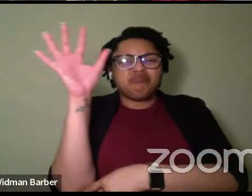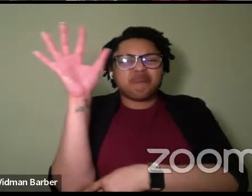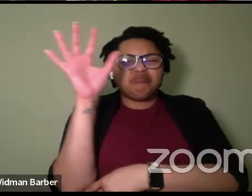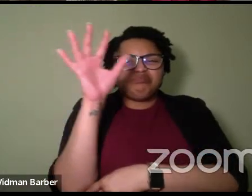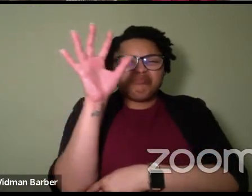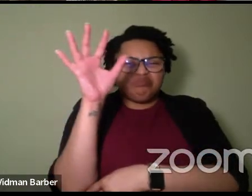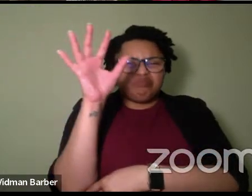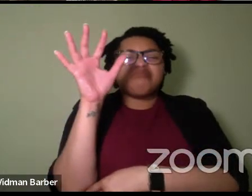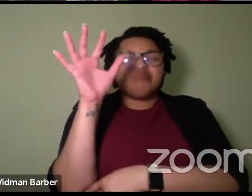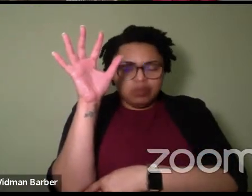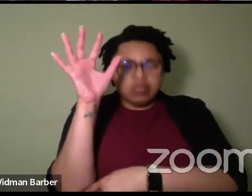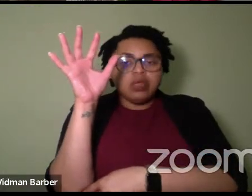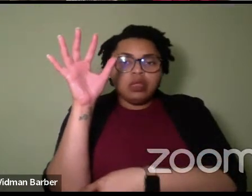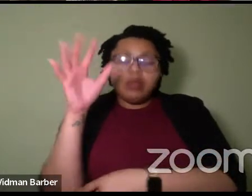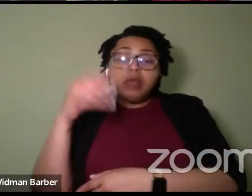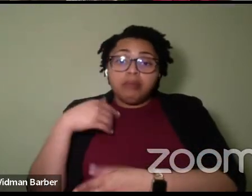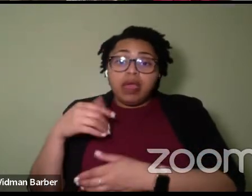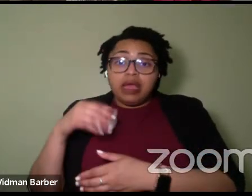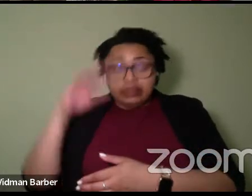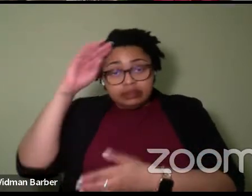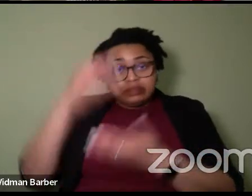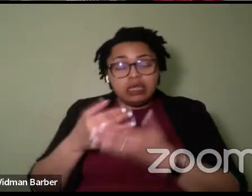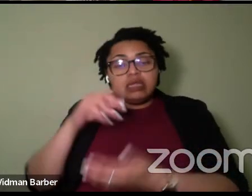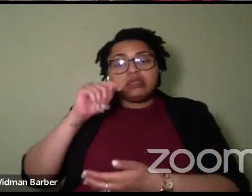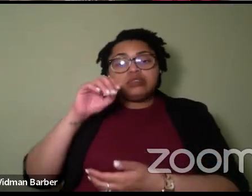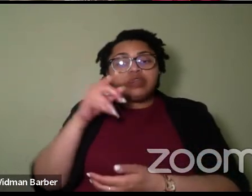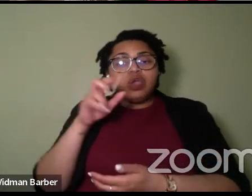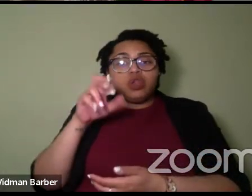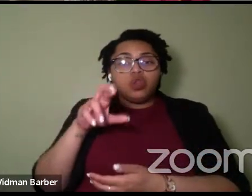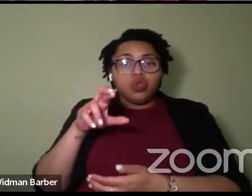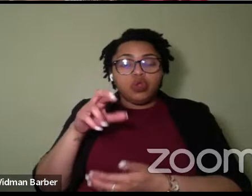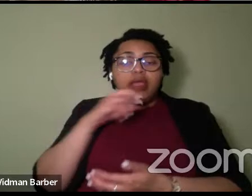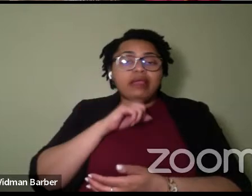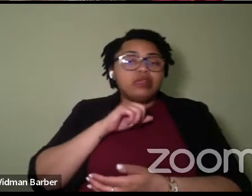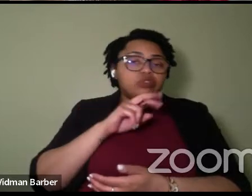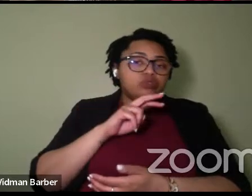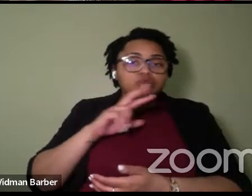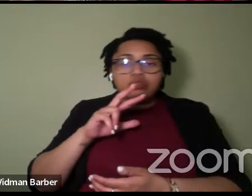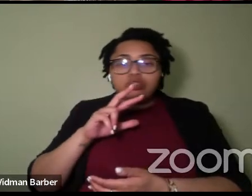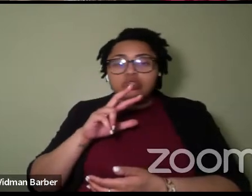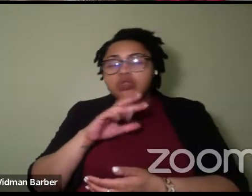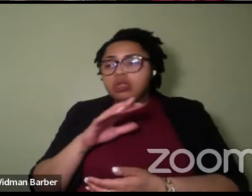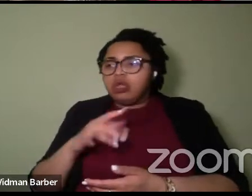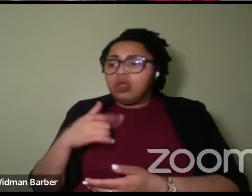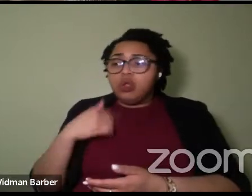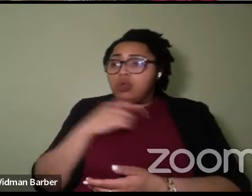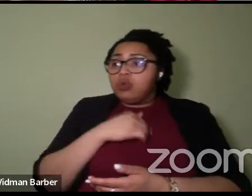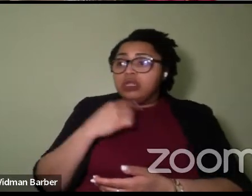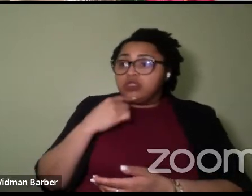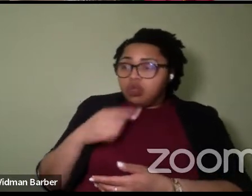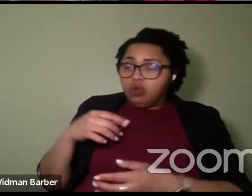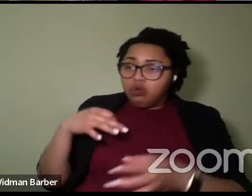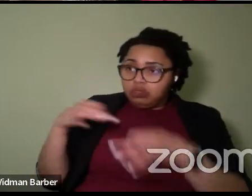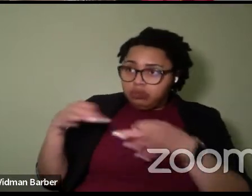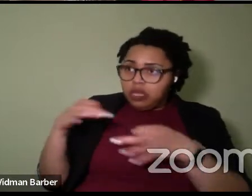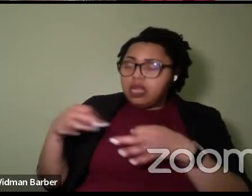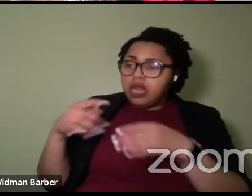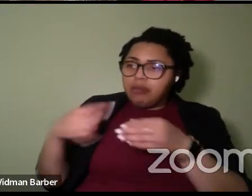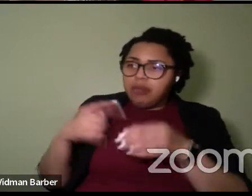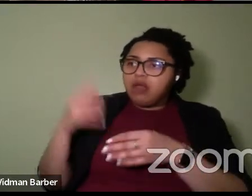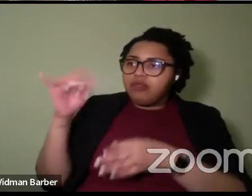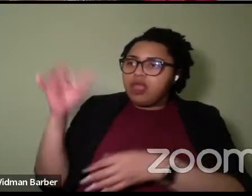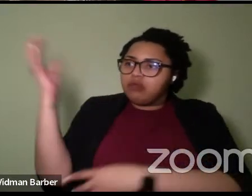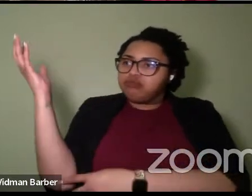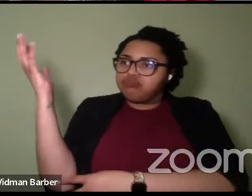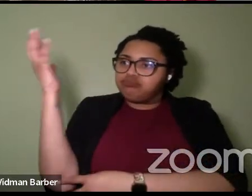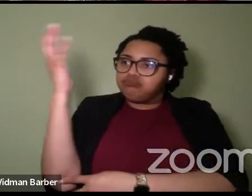Though as a toddler, my son didn't fully understand it. We told him that this kind of gentle guidance is often needed in one's youth. And